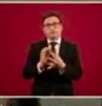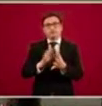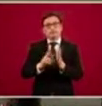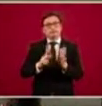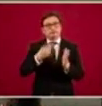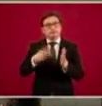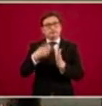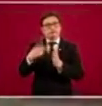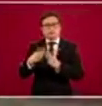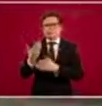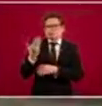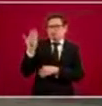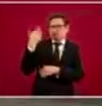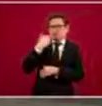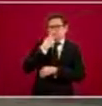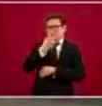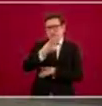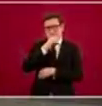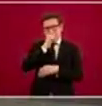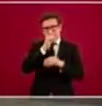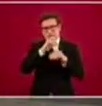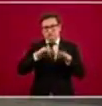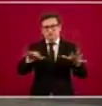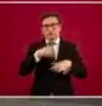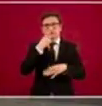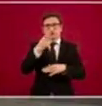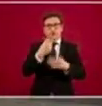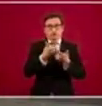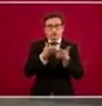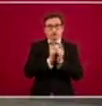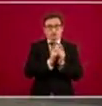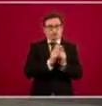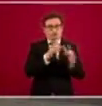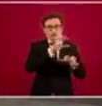conditions: obesity, diabetes, and hypertension.